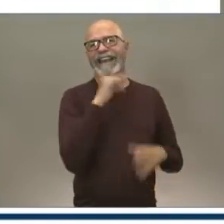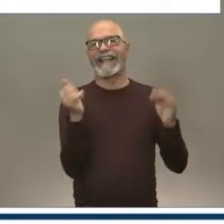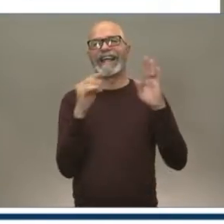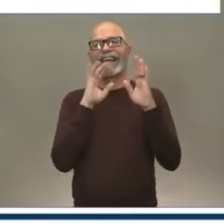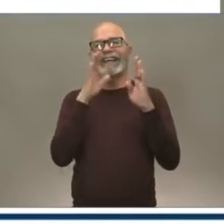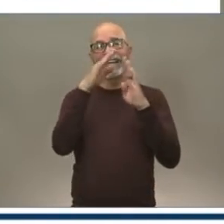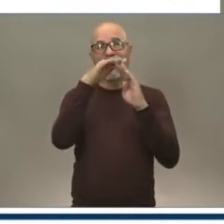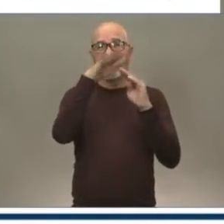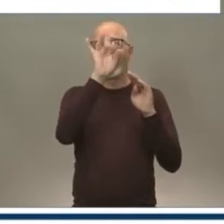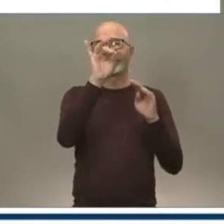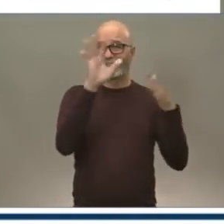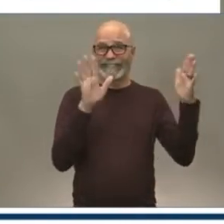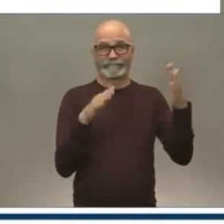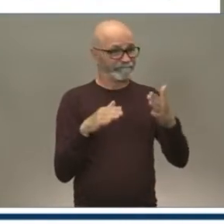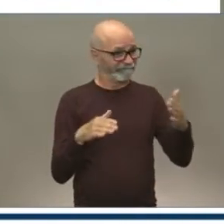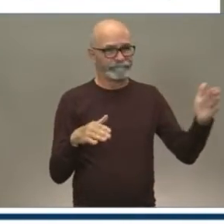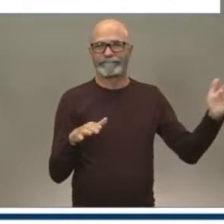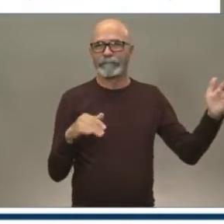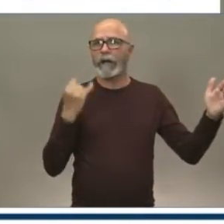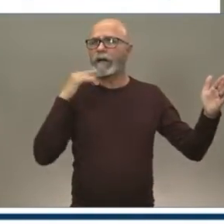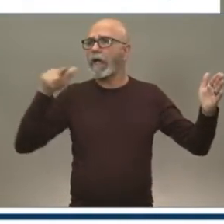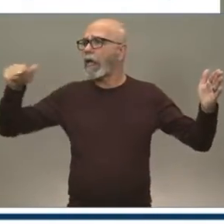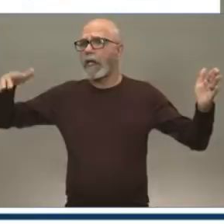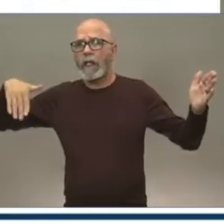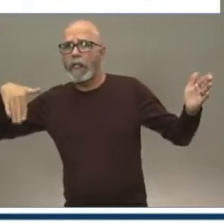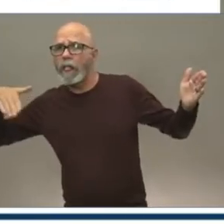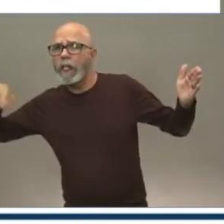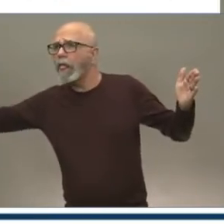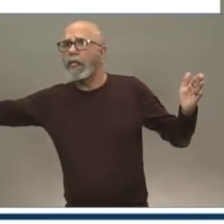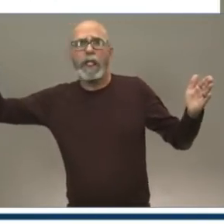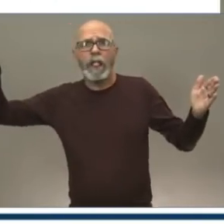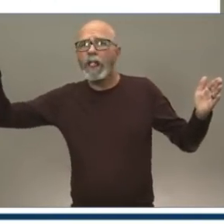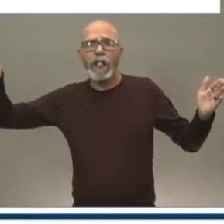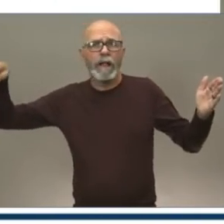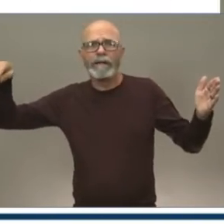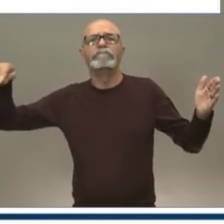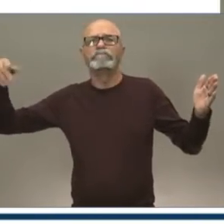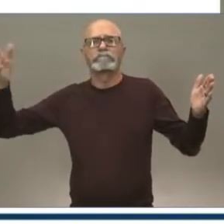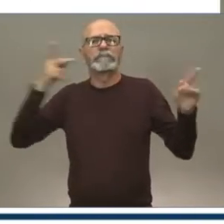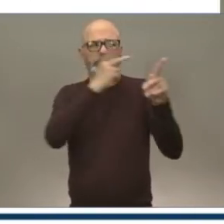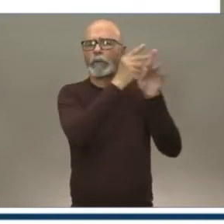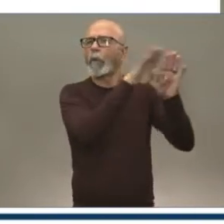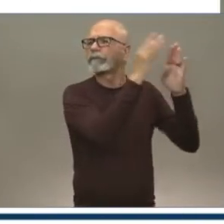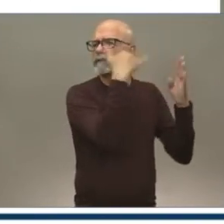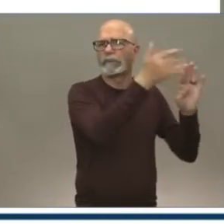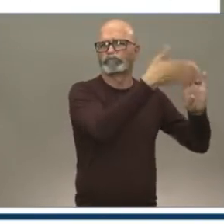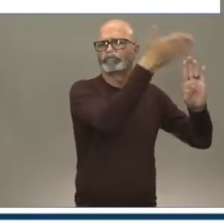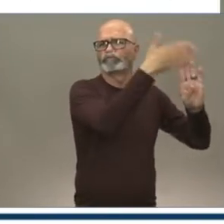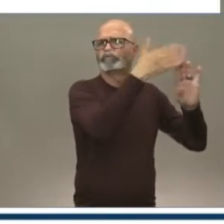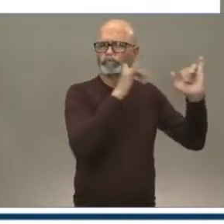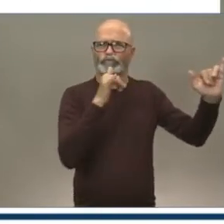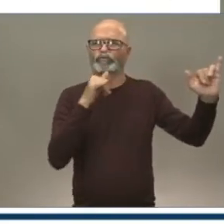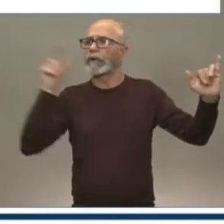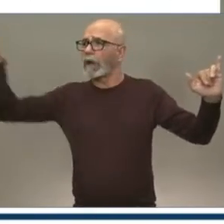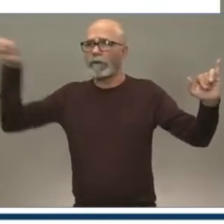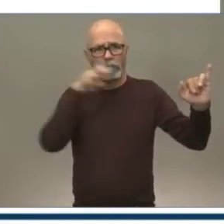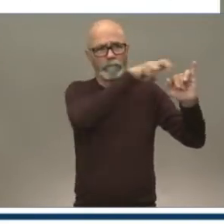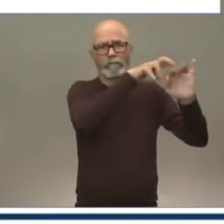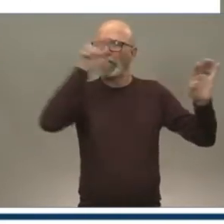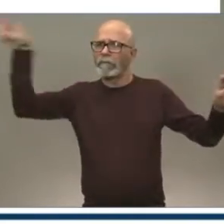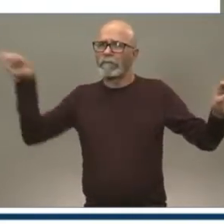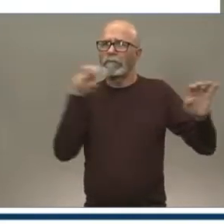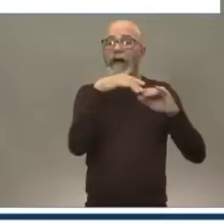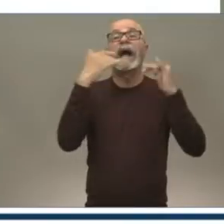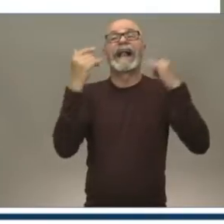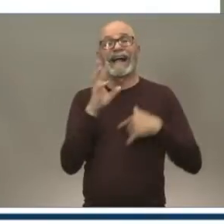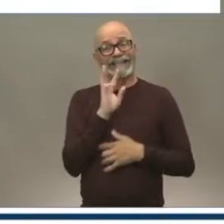people who are 80 plus getting immunized. Well, I can give you an example though. So we opened up to the 65 to 69 year olds. There's